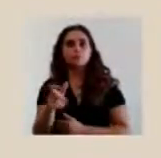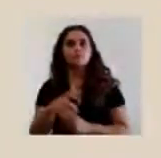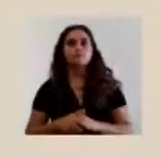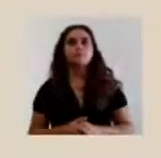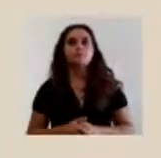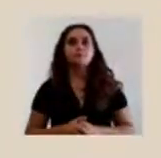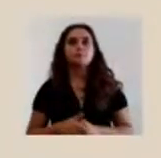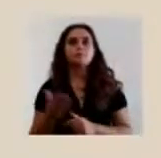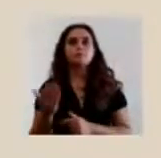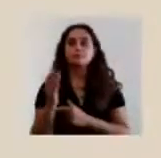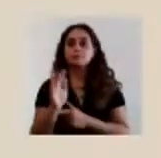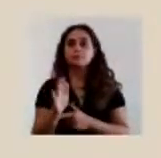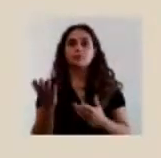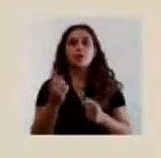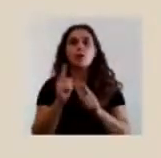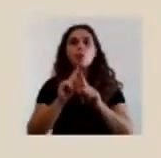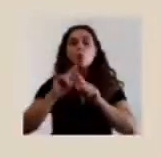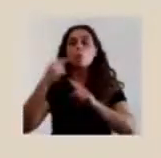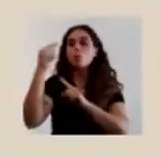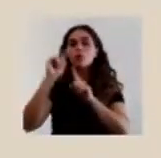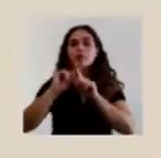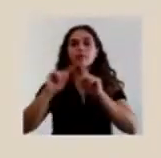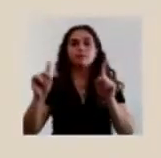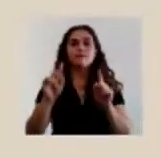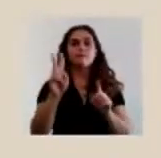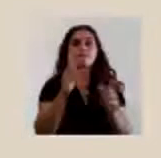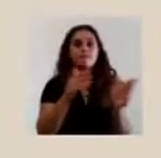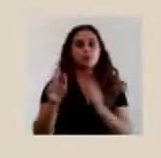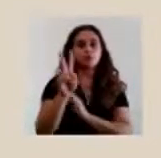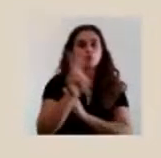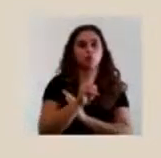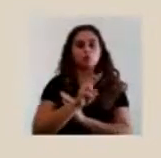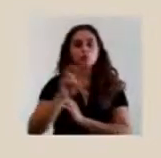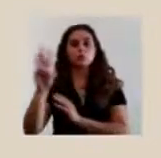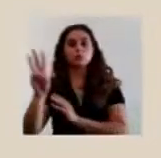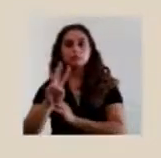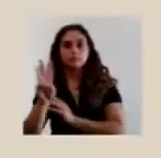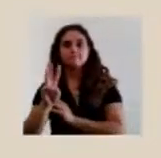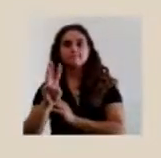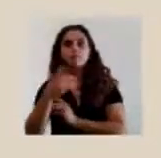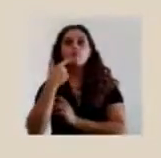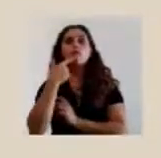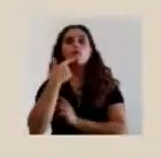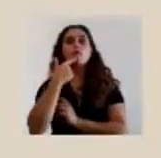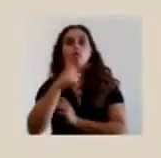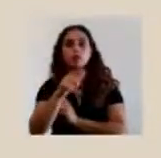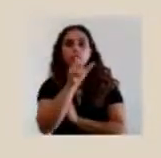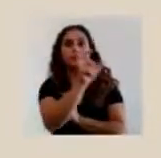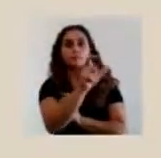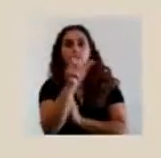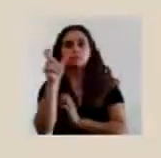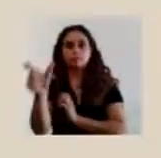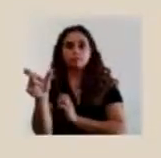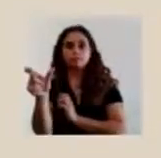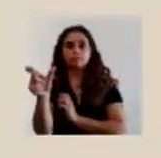reveal. The only difference between phase 2 and phase 3 of the game was the language the words were written